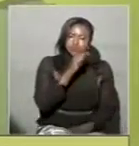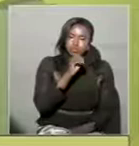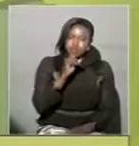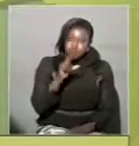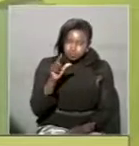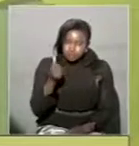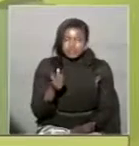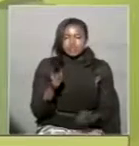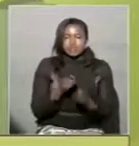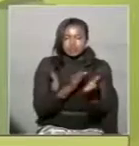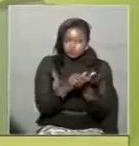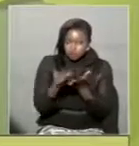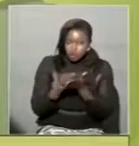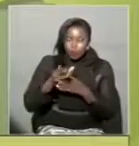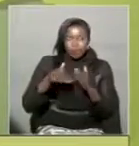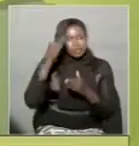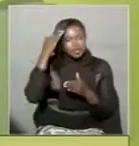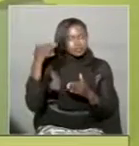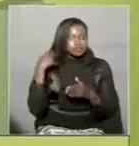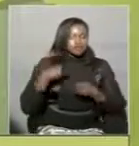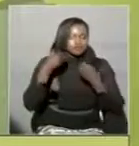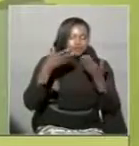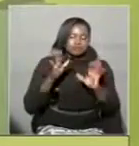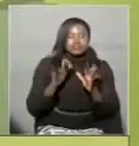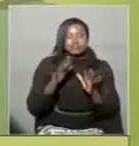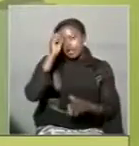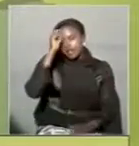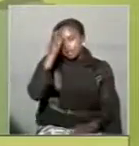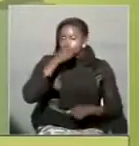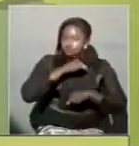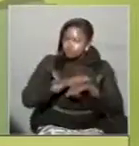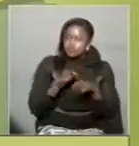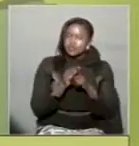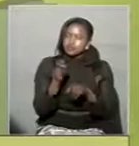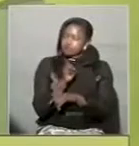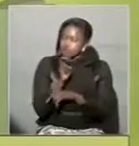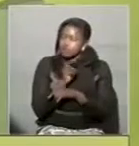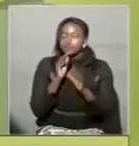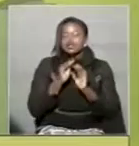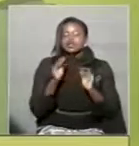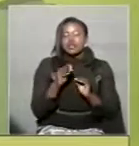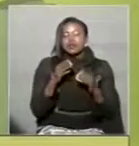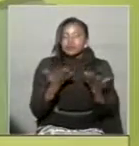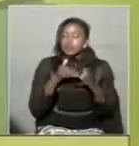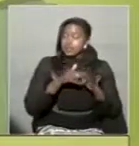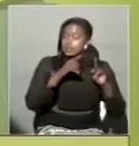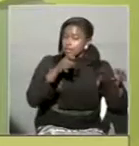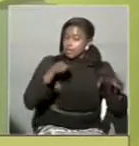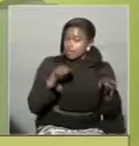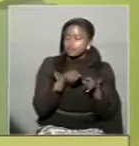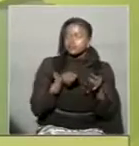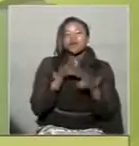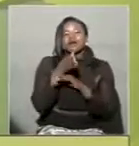We've given them to all head teachers of public schools so that they can supervise the actual teaching in class and be able to